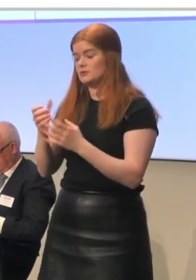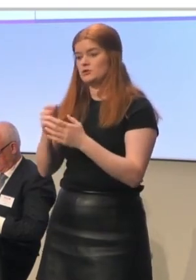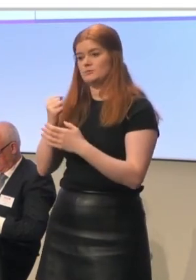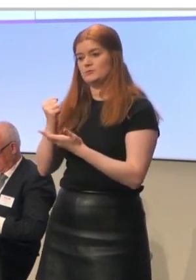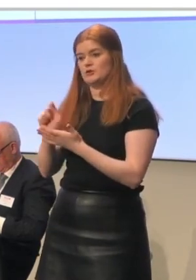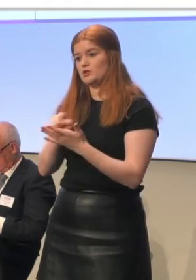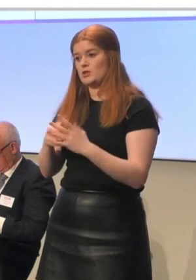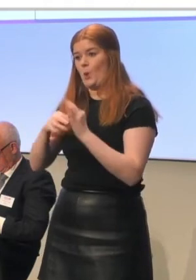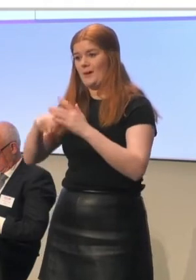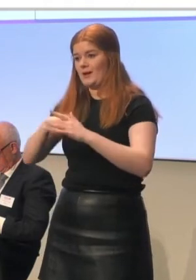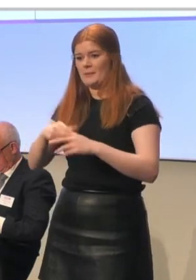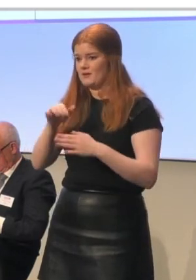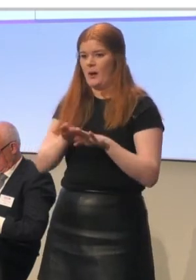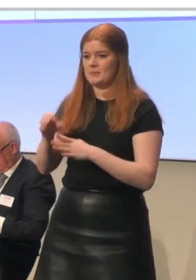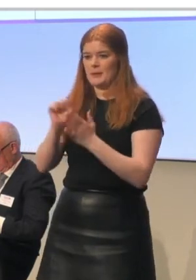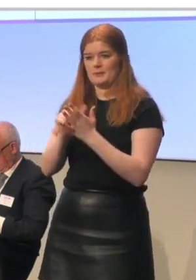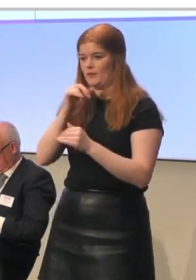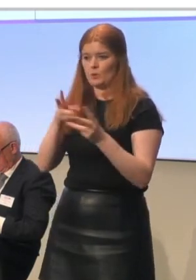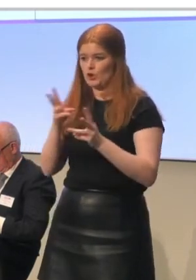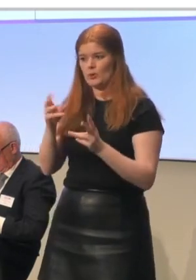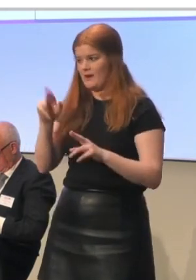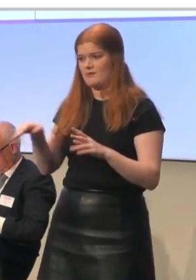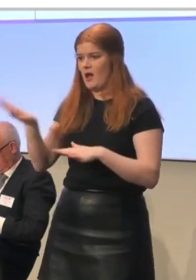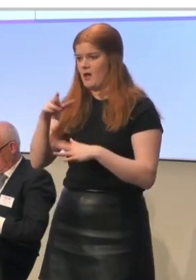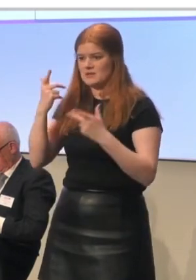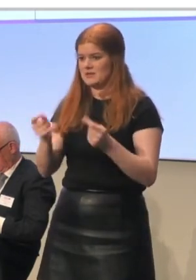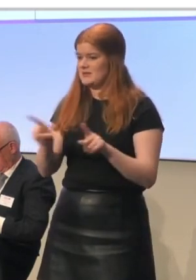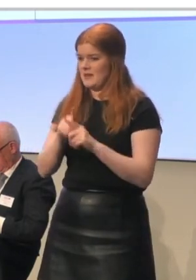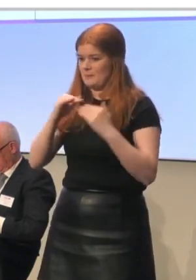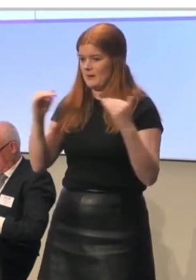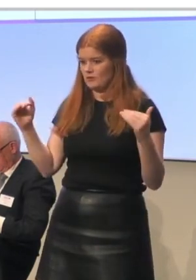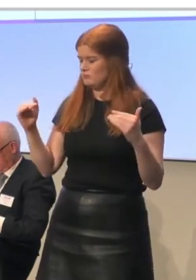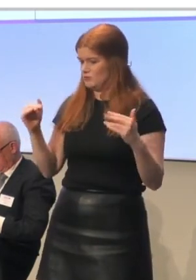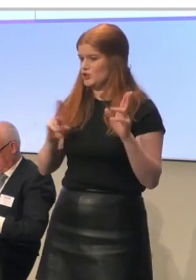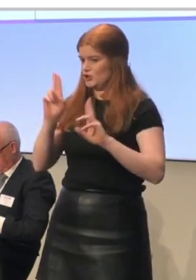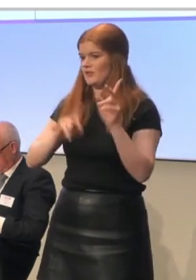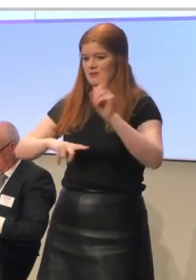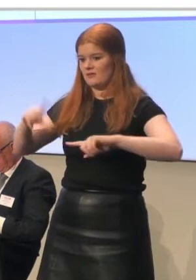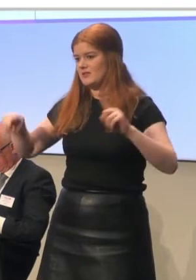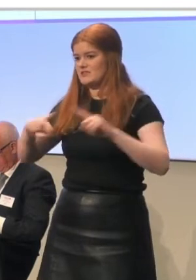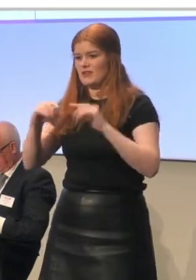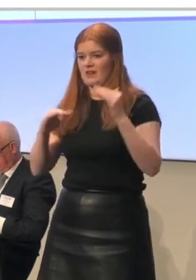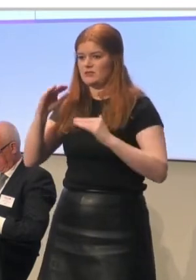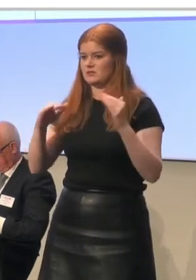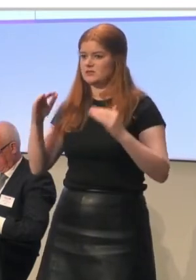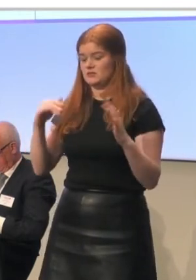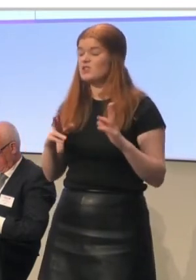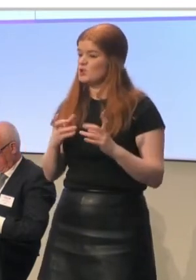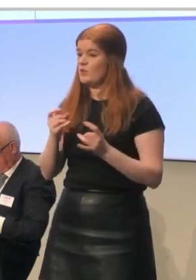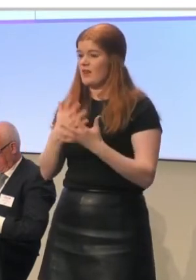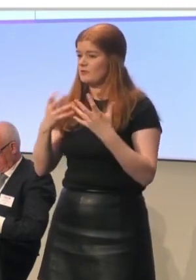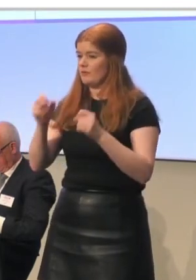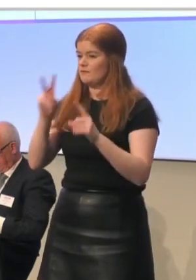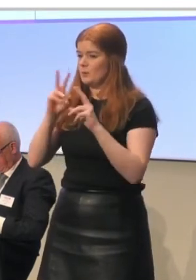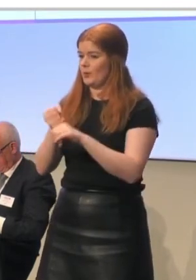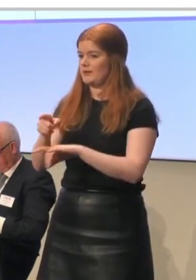paper does not work. You can't have them all set at one paper, at one level. There should have been a different level in terms of papers given. So there's quite a lot of strong views